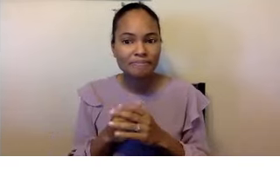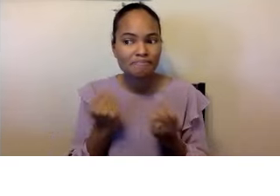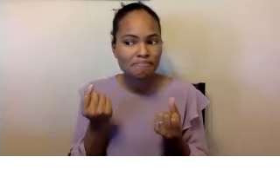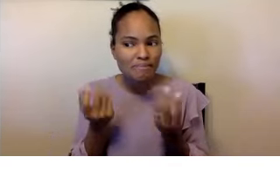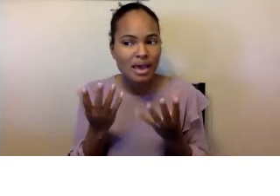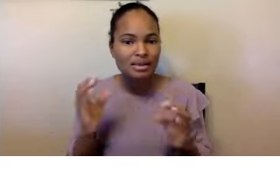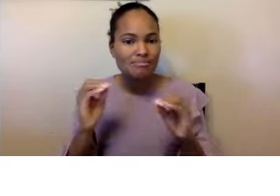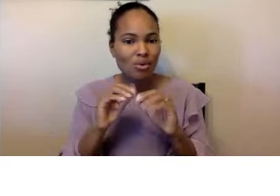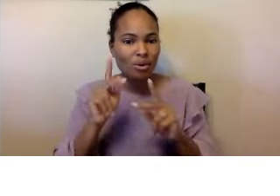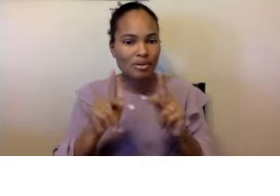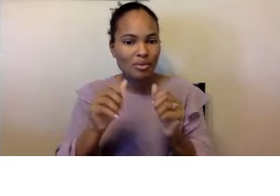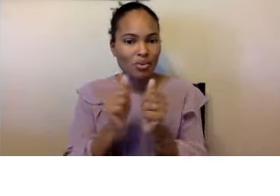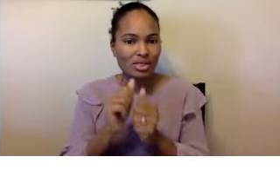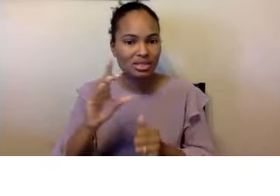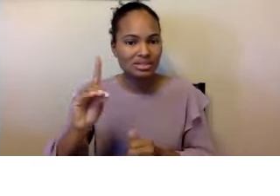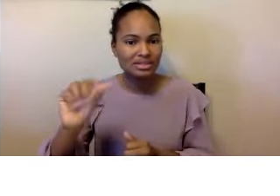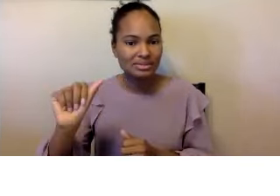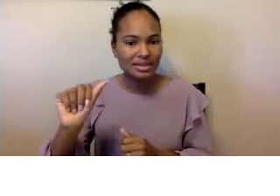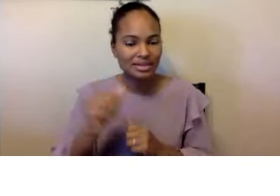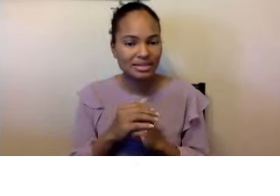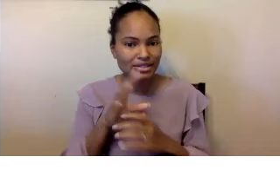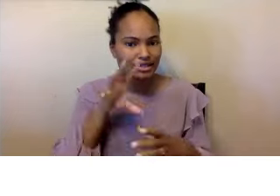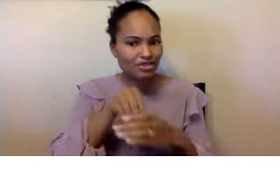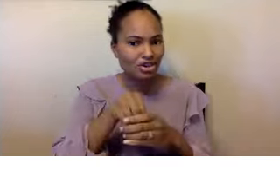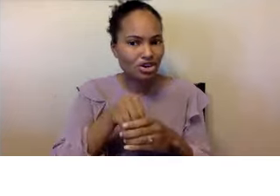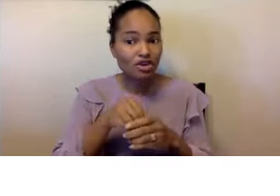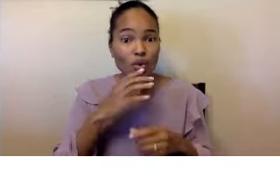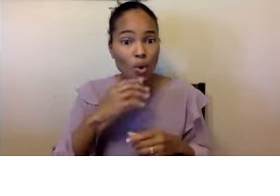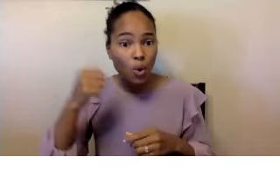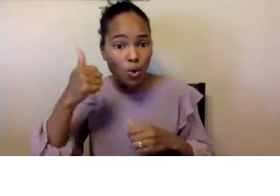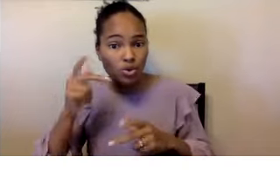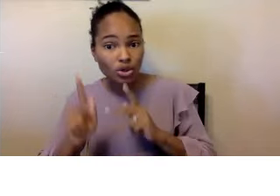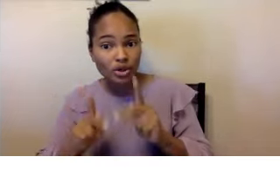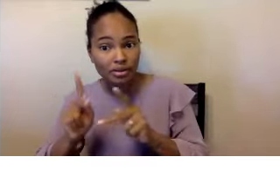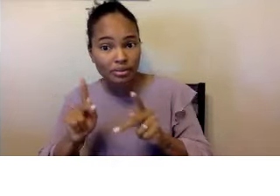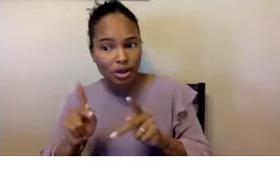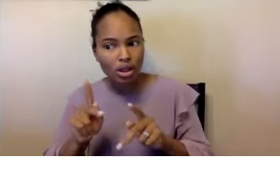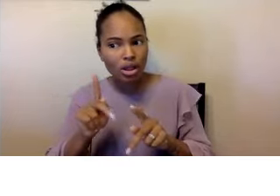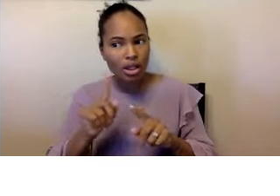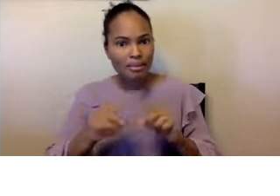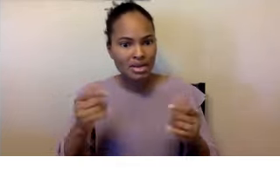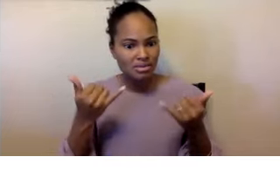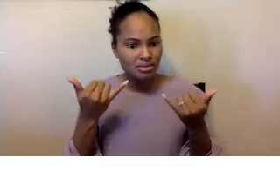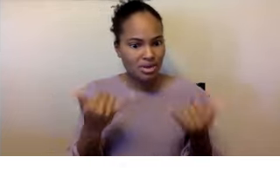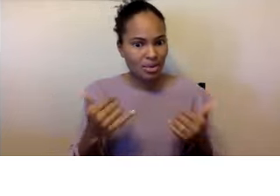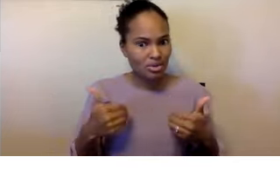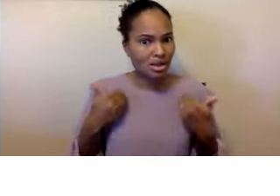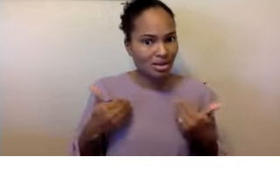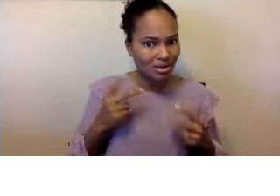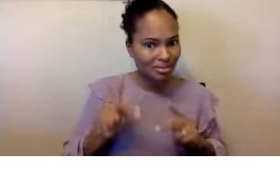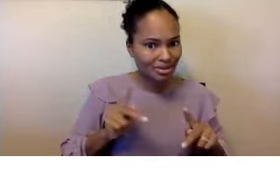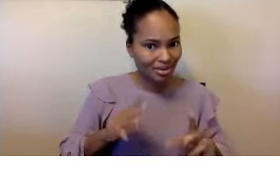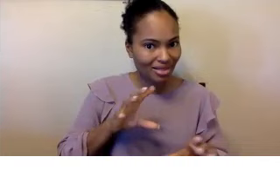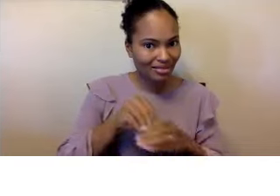disabilities getting involved. Not only older people, younger generation people getting involved,